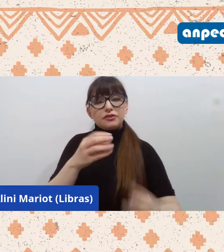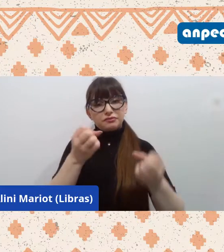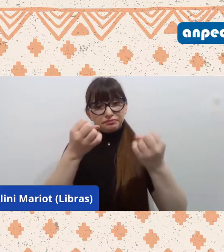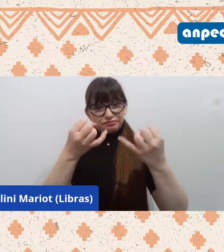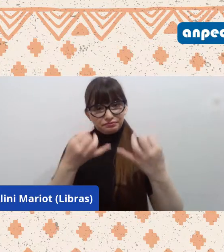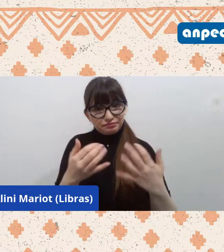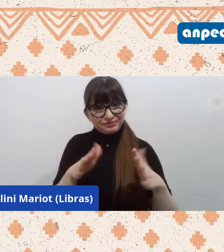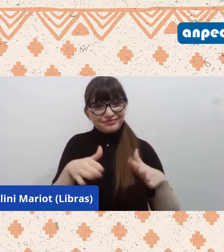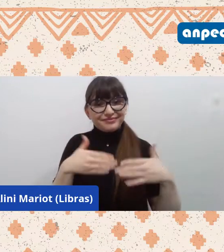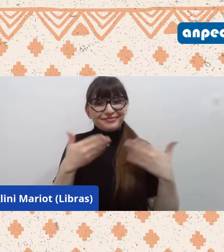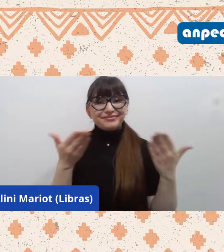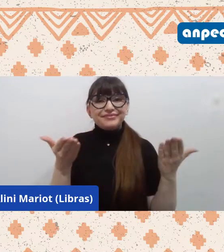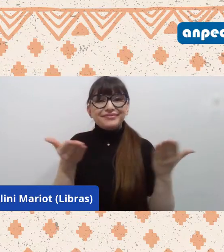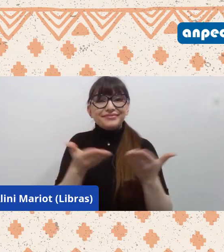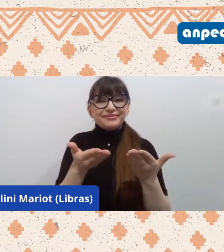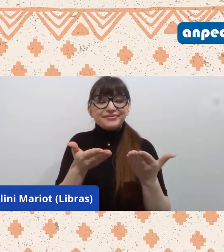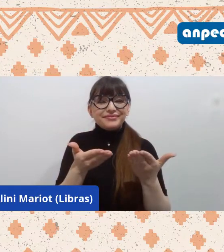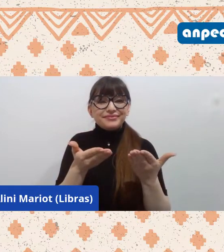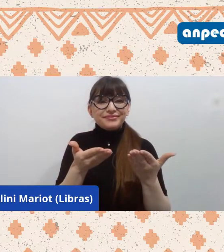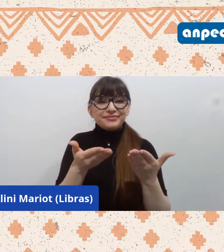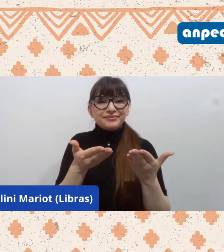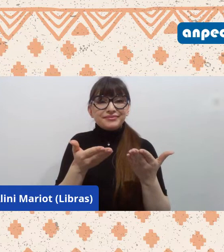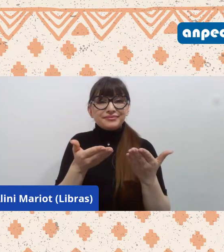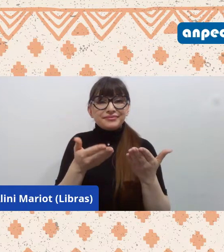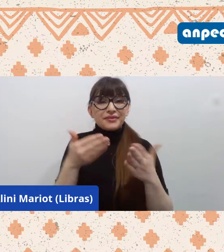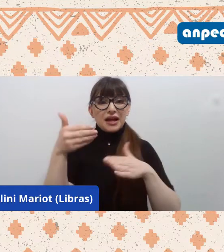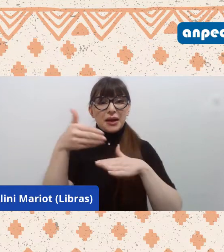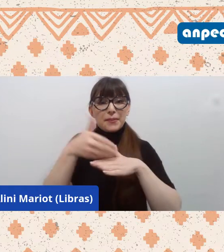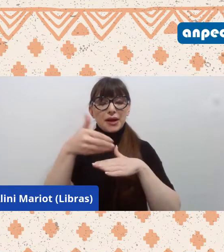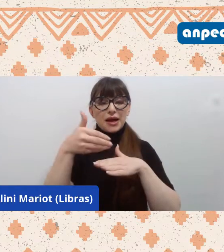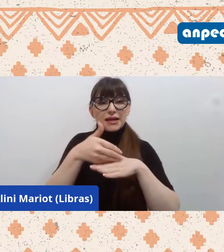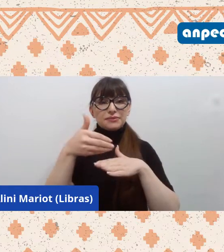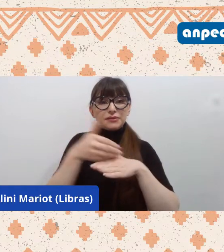Então, passamos agora à participação da